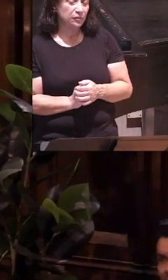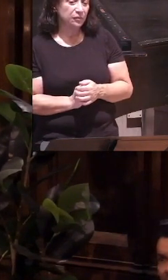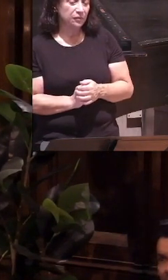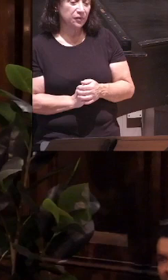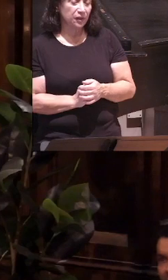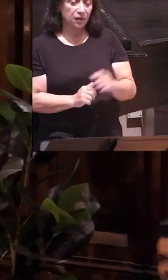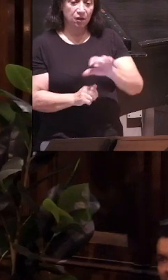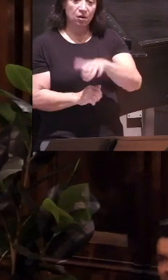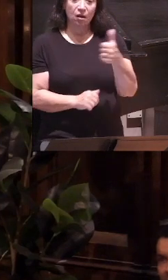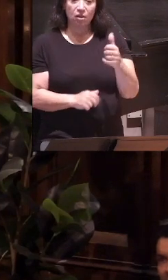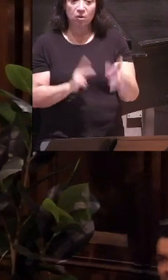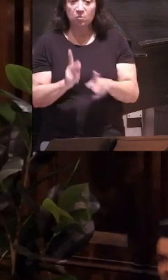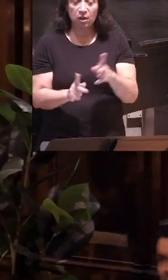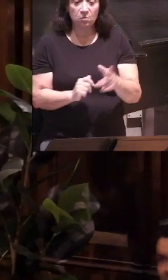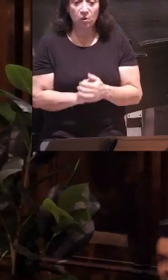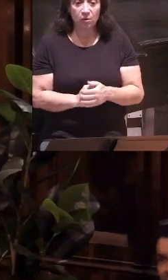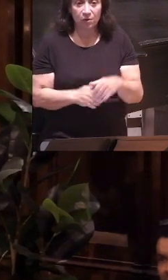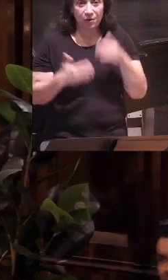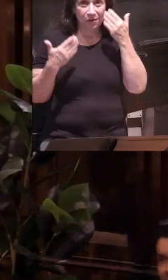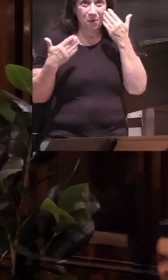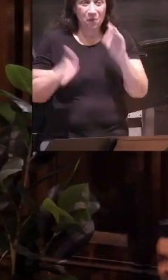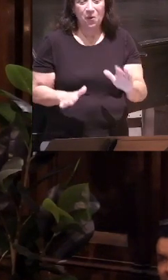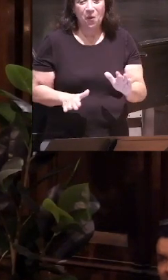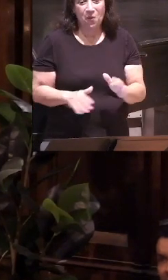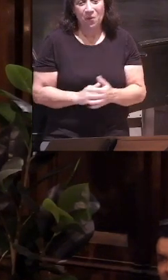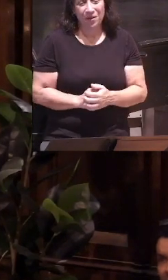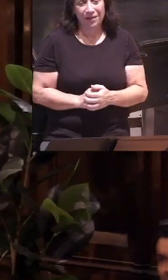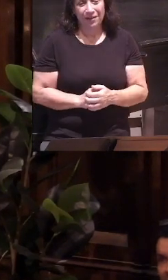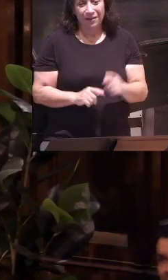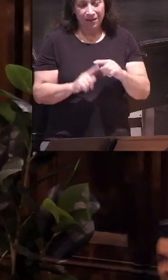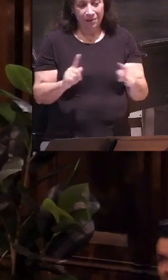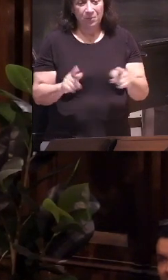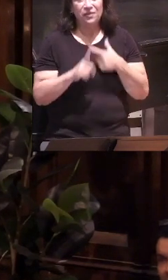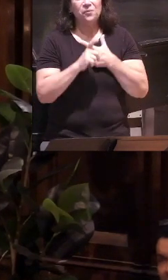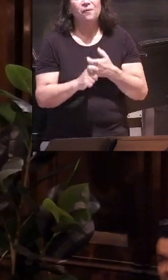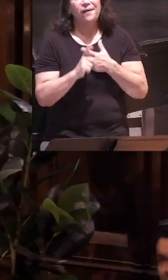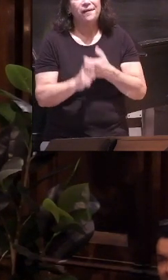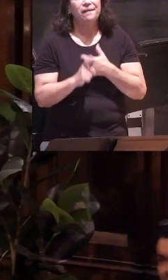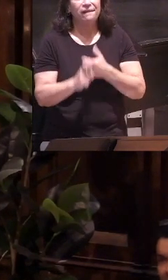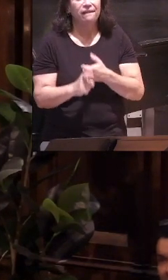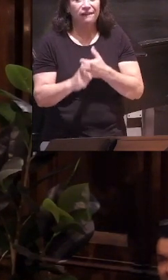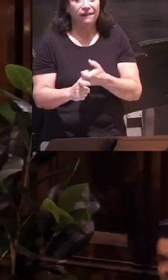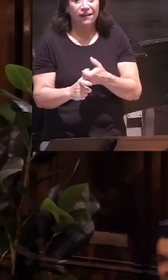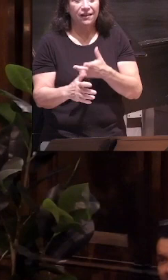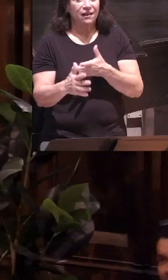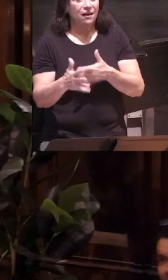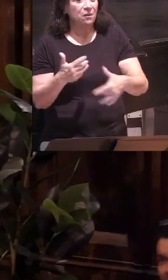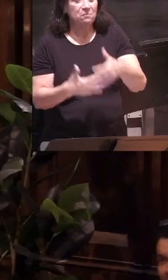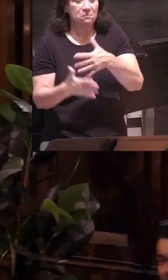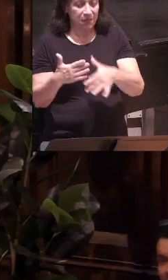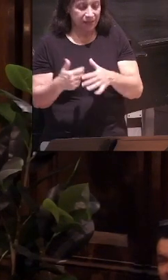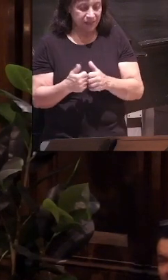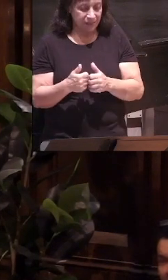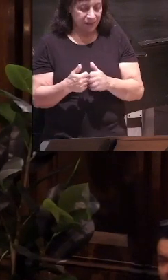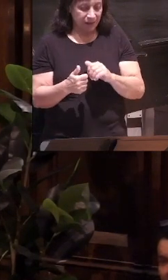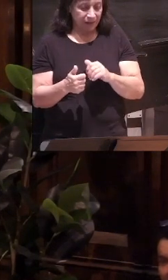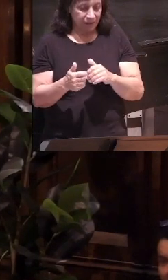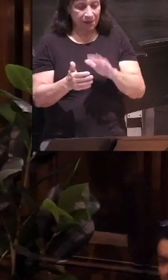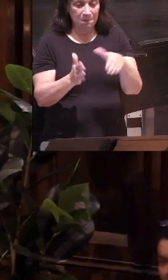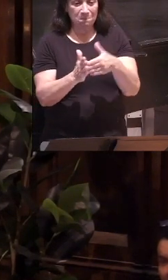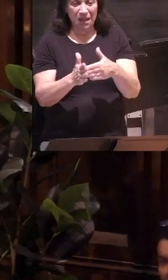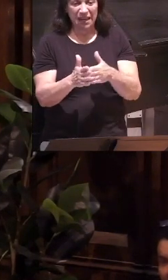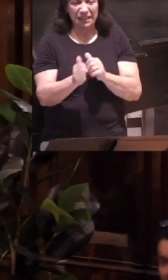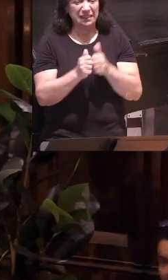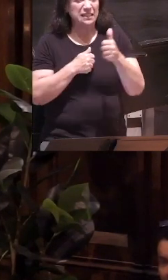There are others who don't know it, but they're running a mid-distance race, maybe